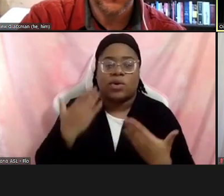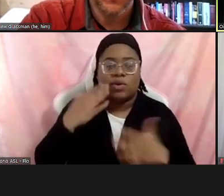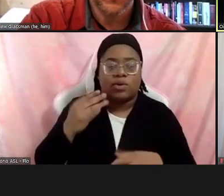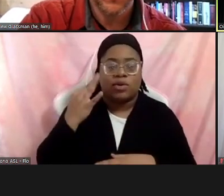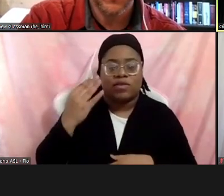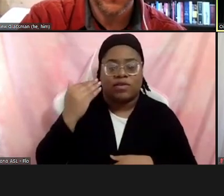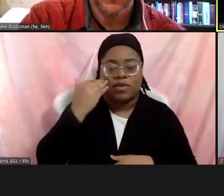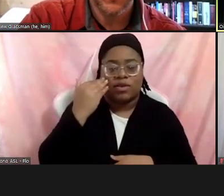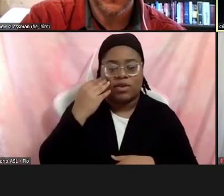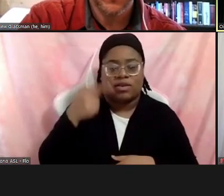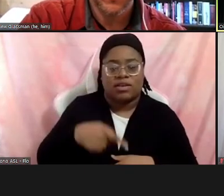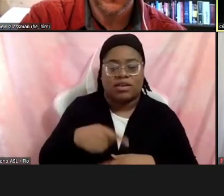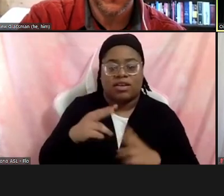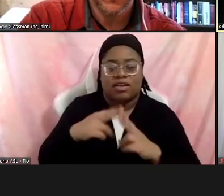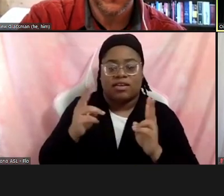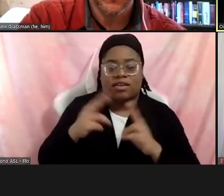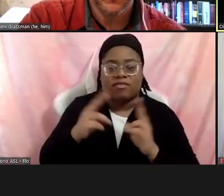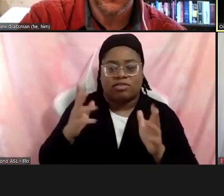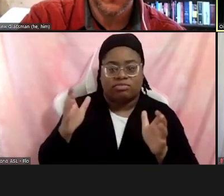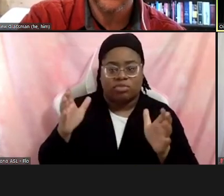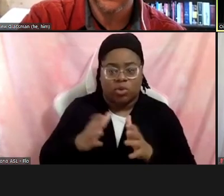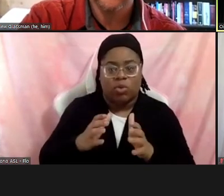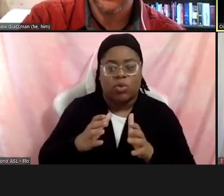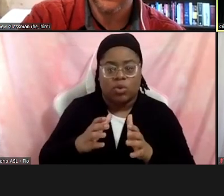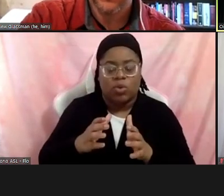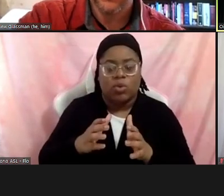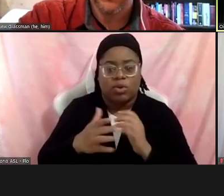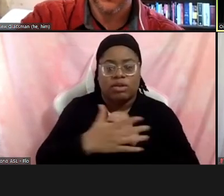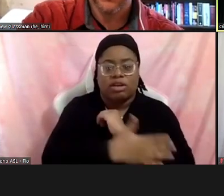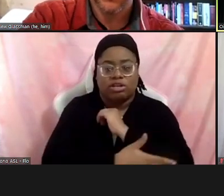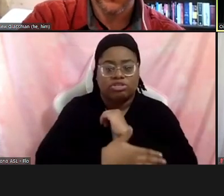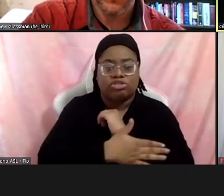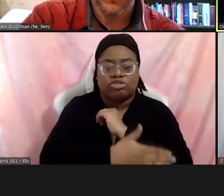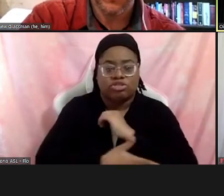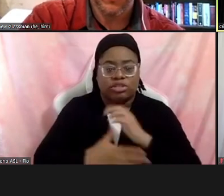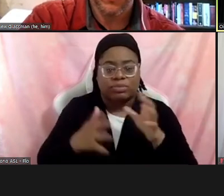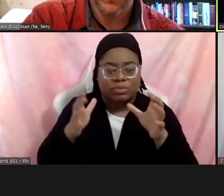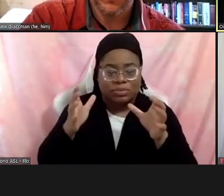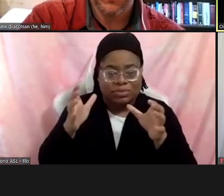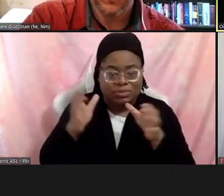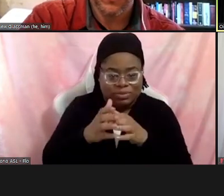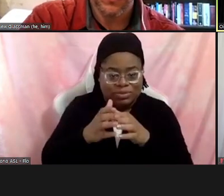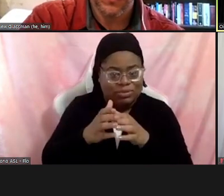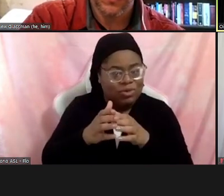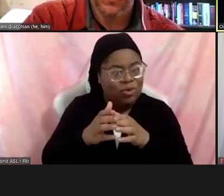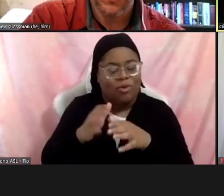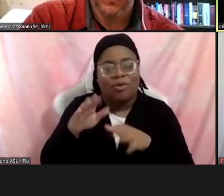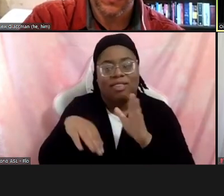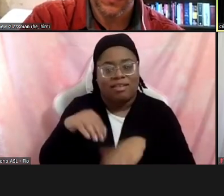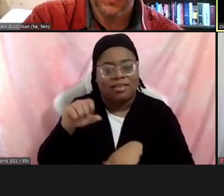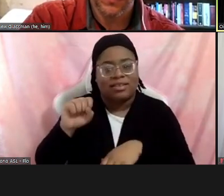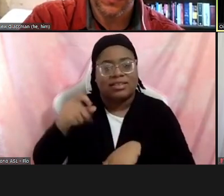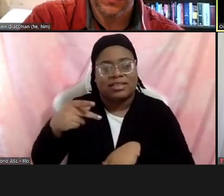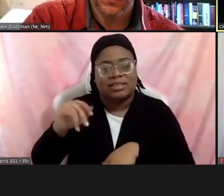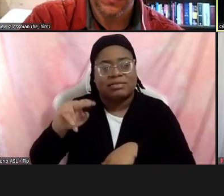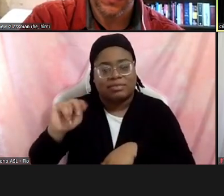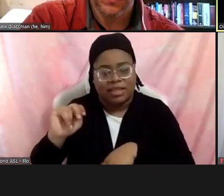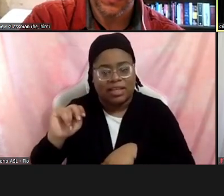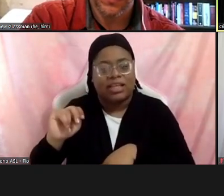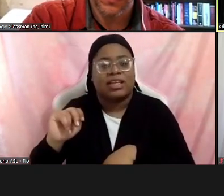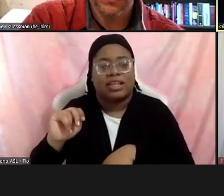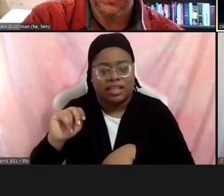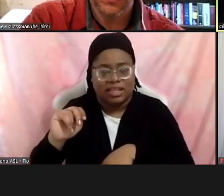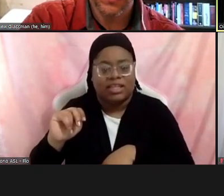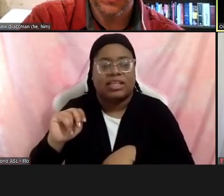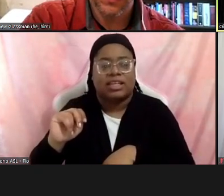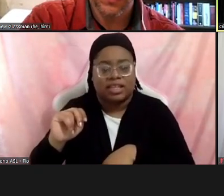Basque country, but it's very, very small country. It's much more smaller than Spain and much more smaller than other countries in